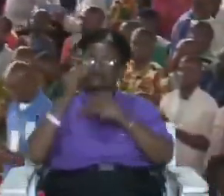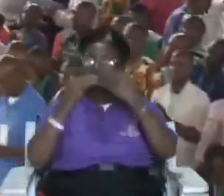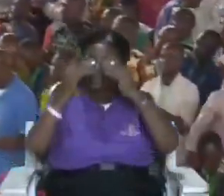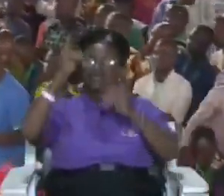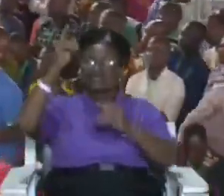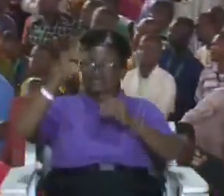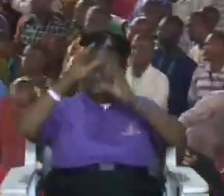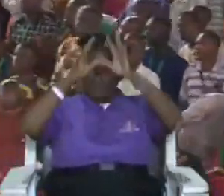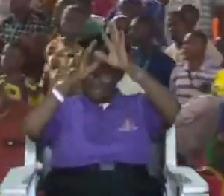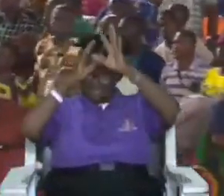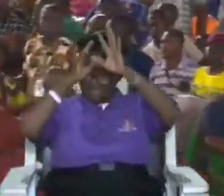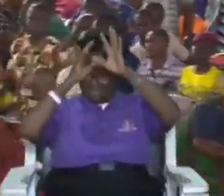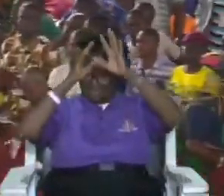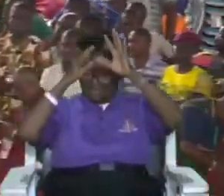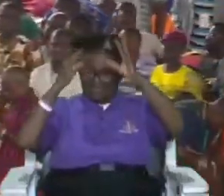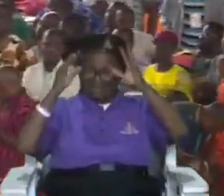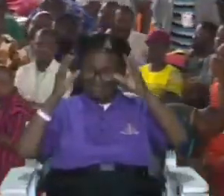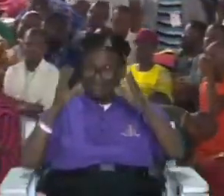Thank you.